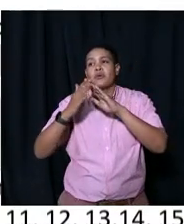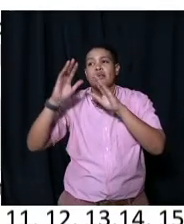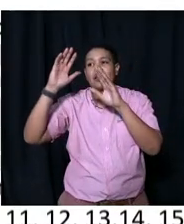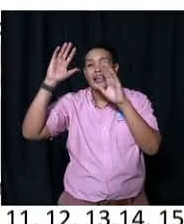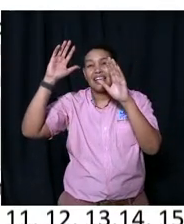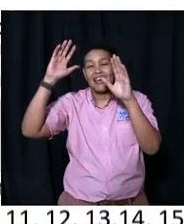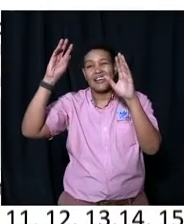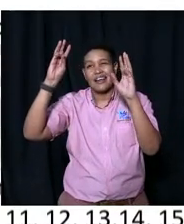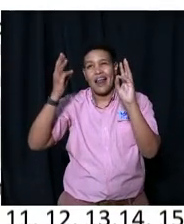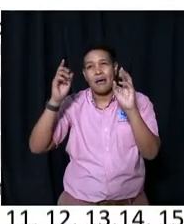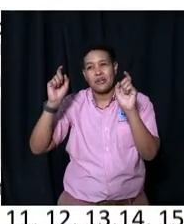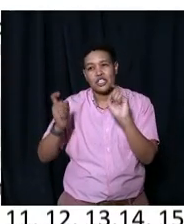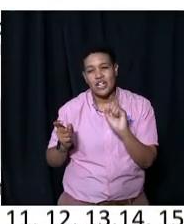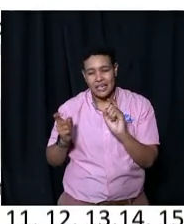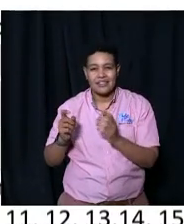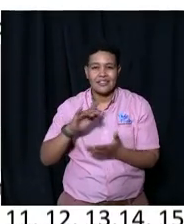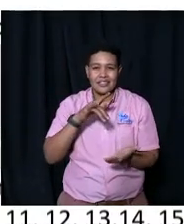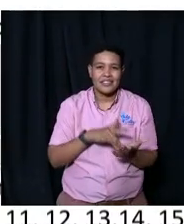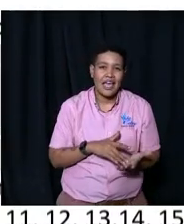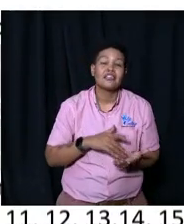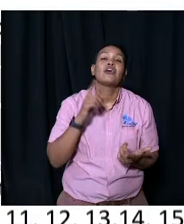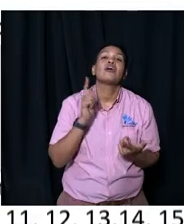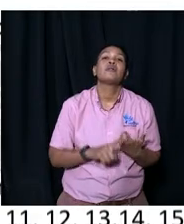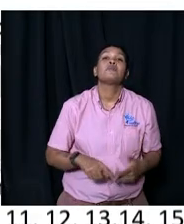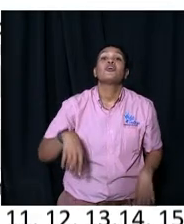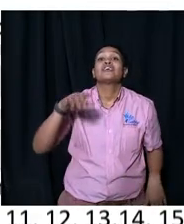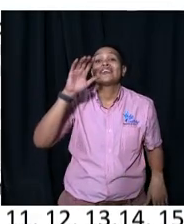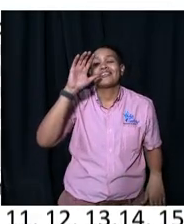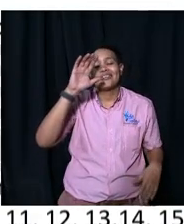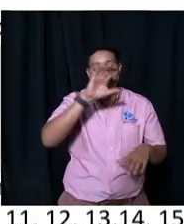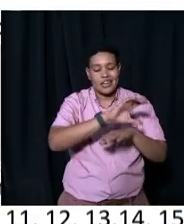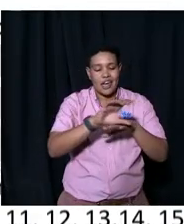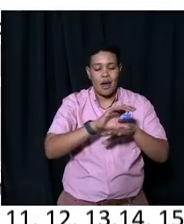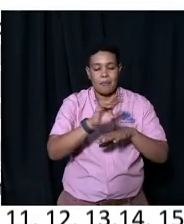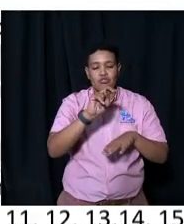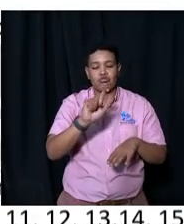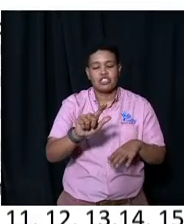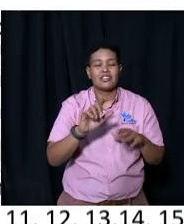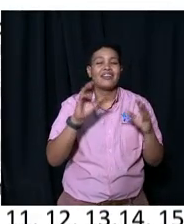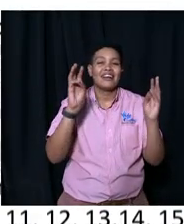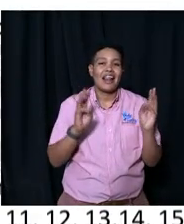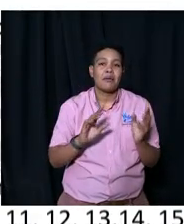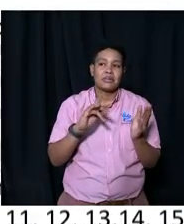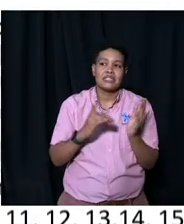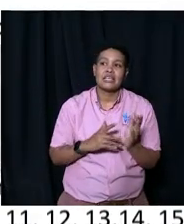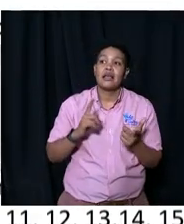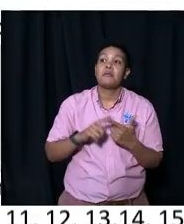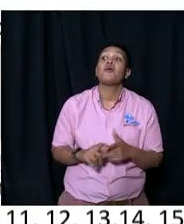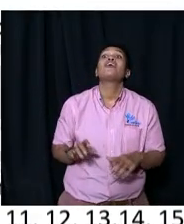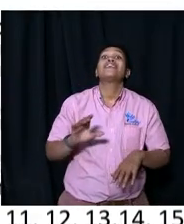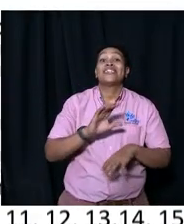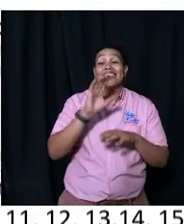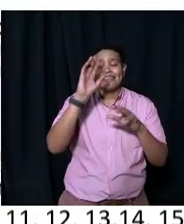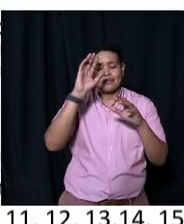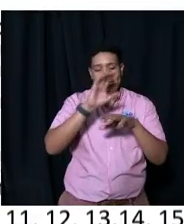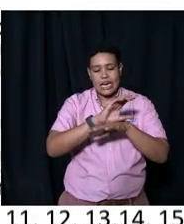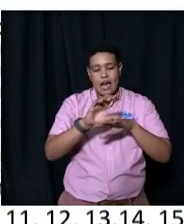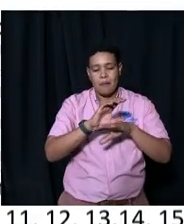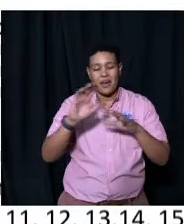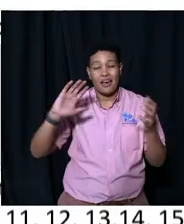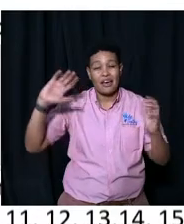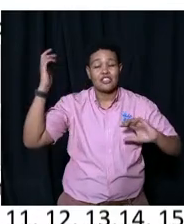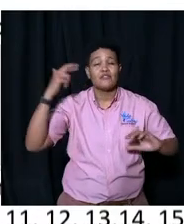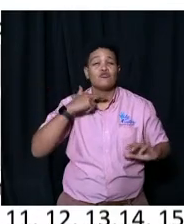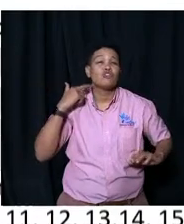Change Center. And there's also a Caribbean Regional Climate Center and a Caribbean Catastrophe Risk Insurance Facility.